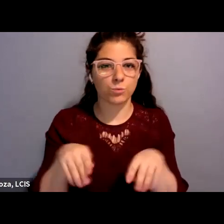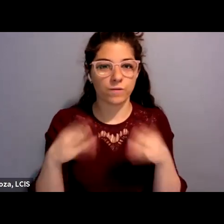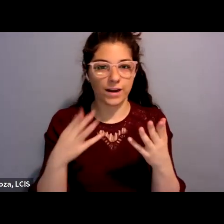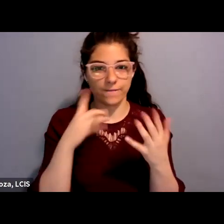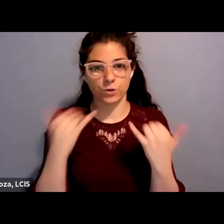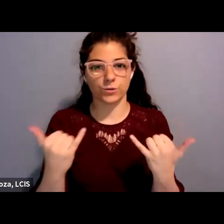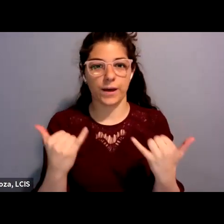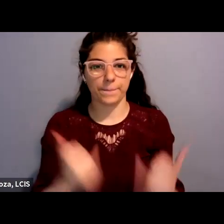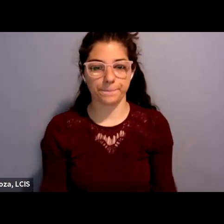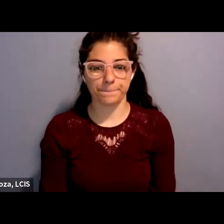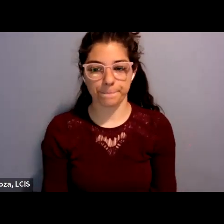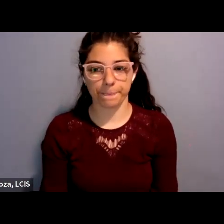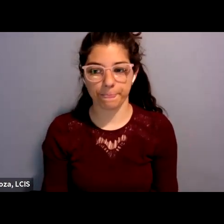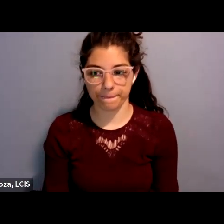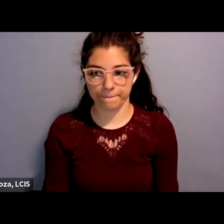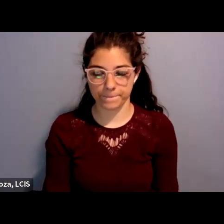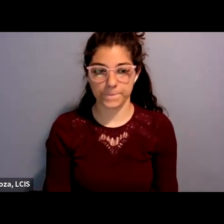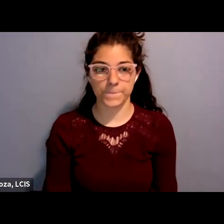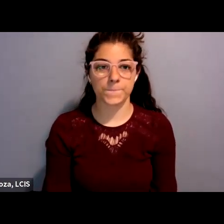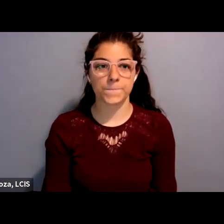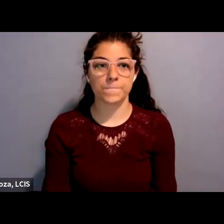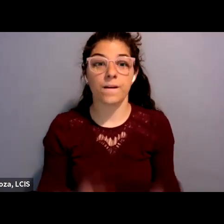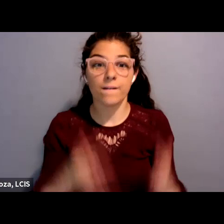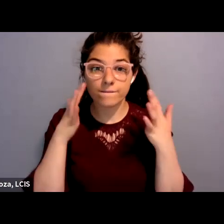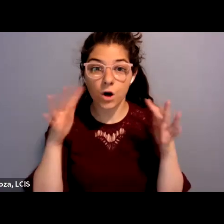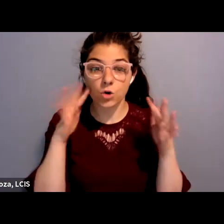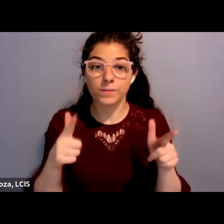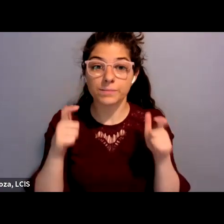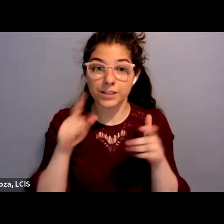today. Volume and speed check. Can you hear me?